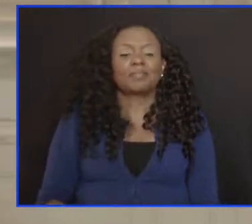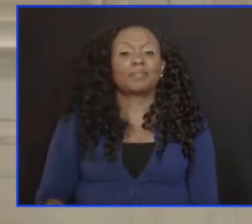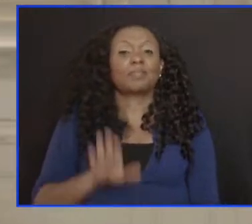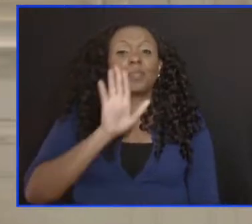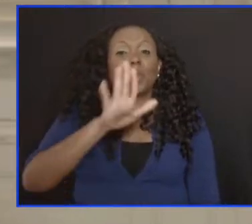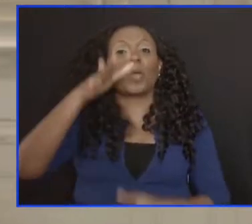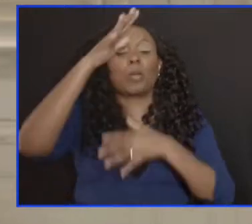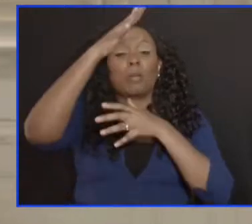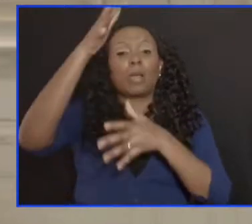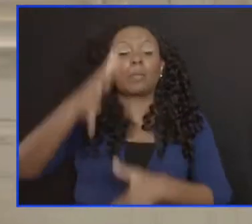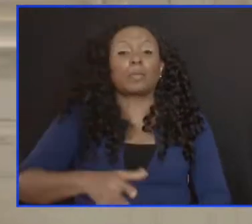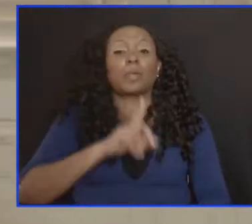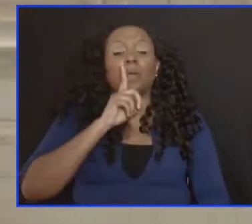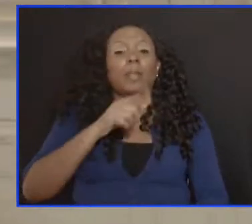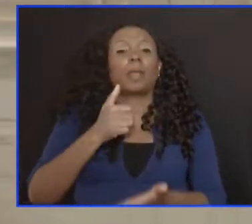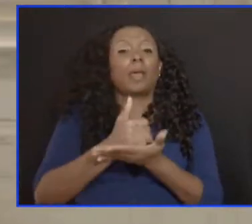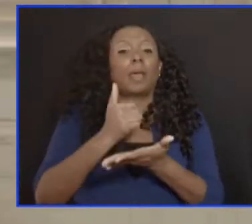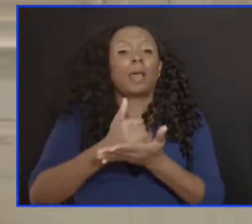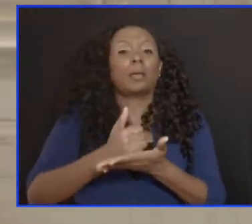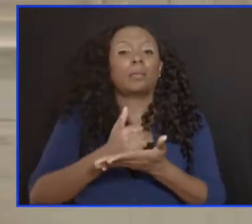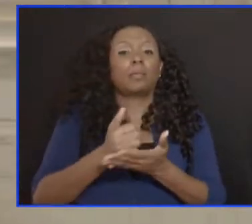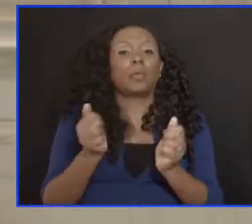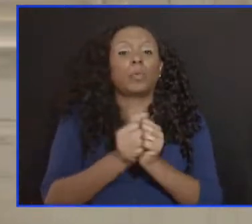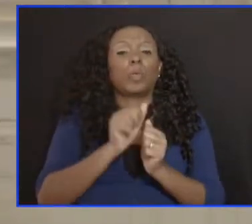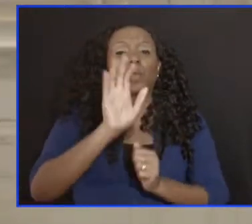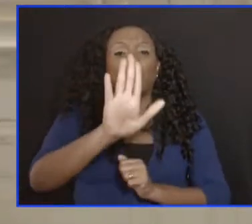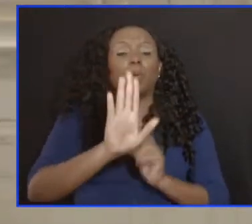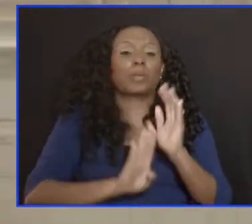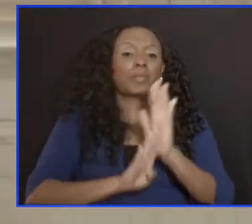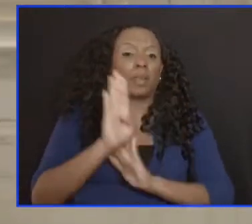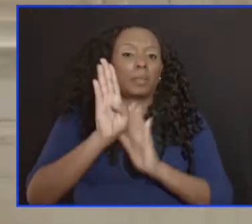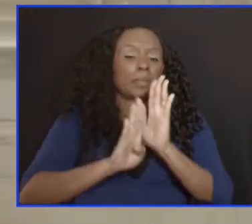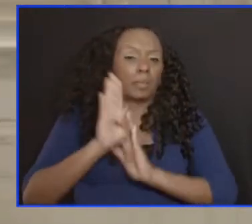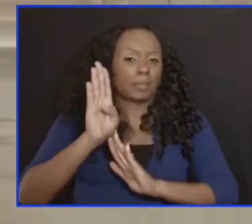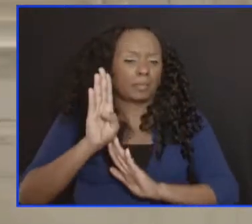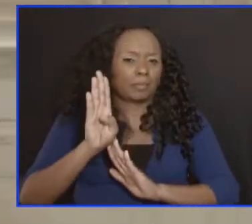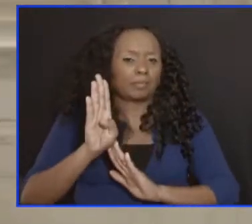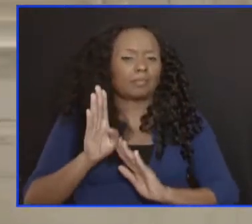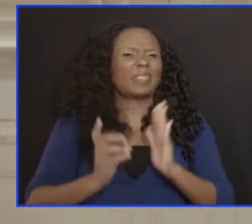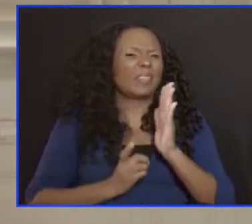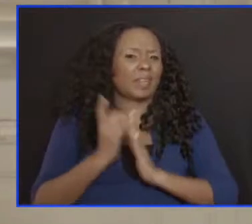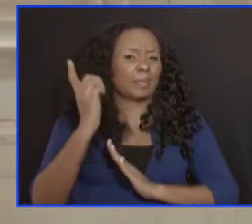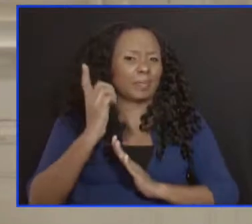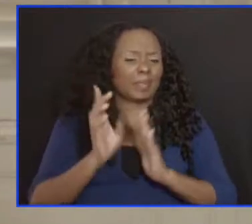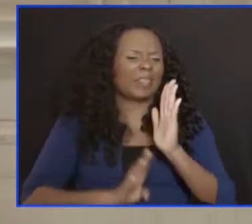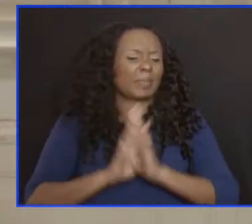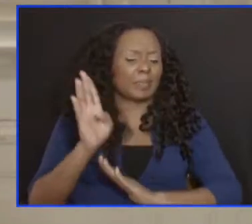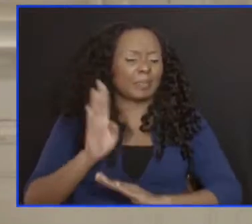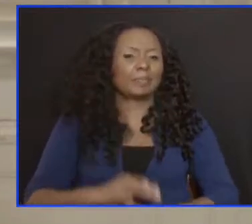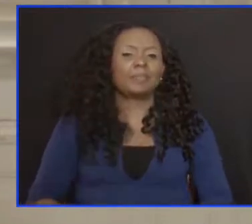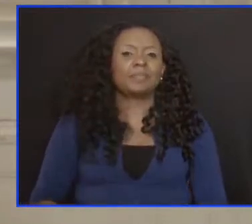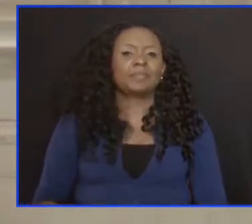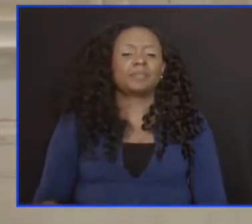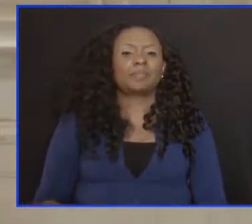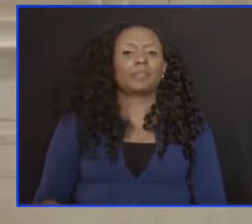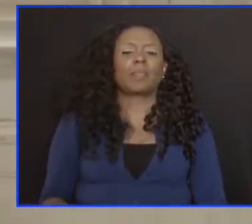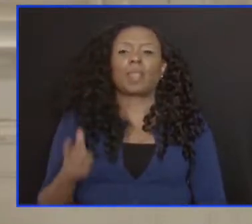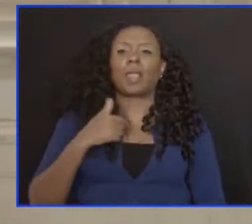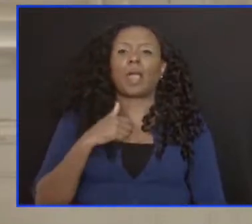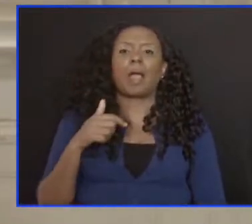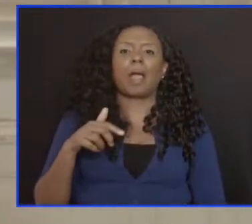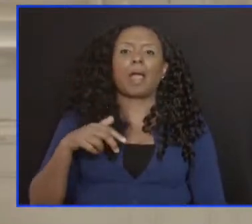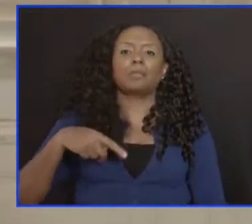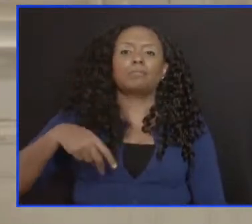into your own personal development. And I think that that's important. But I also think from going around and talking that I